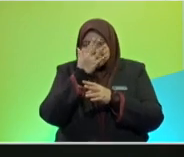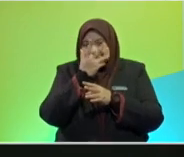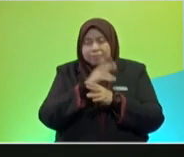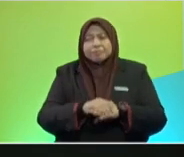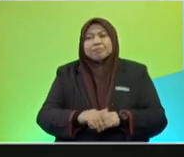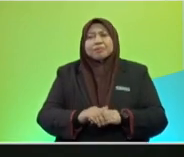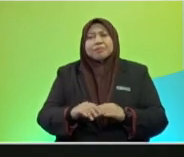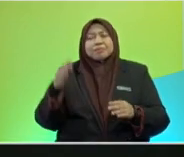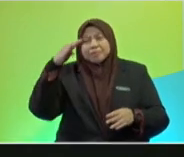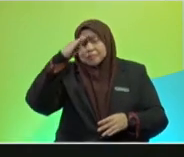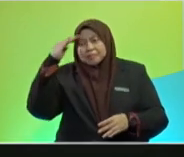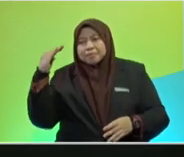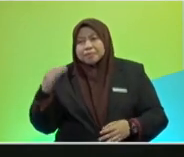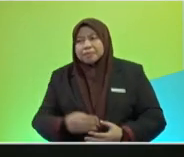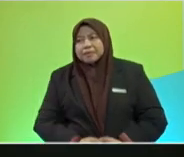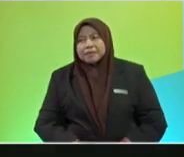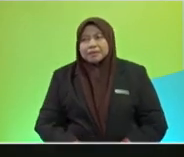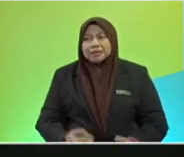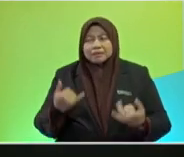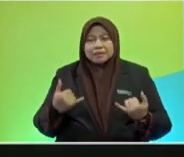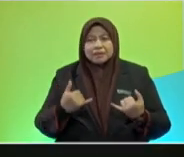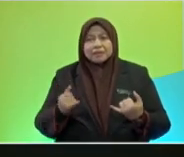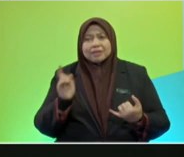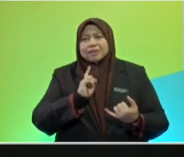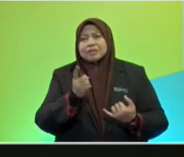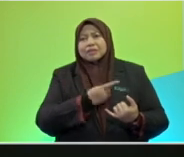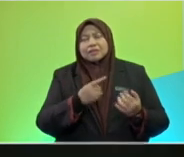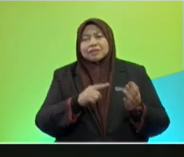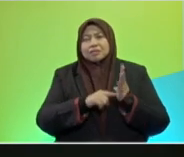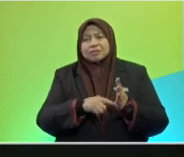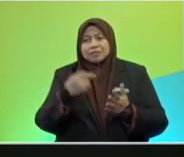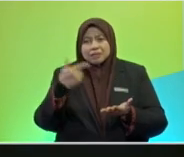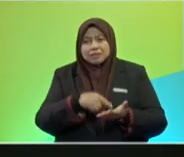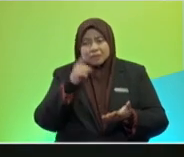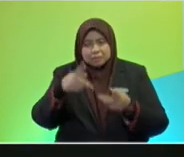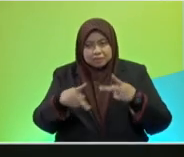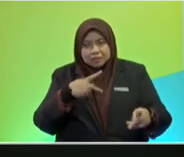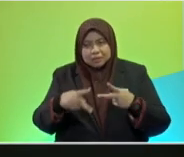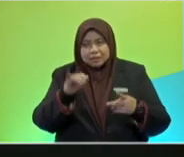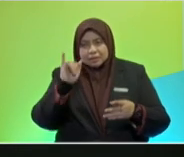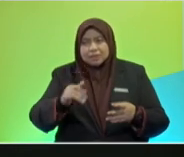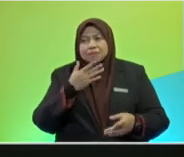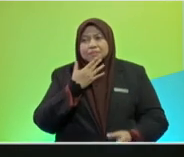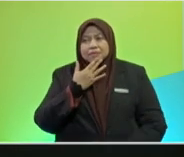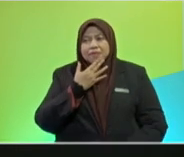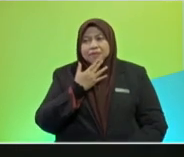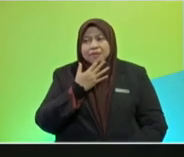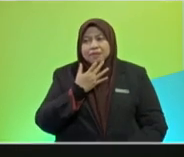we got one more over here. Colored plastic sheet. Maybe I will just adjust this one over here. Maybe